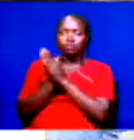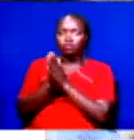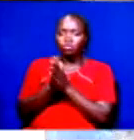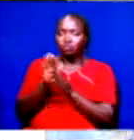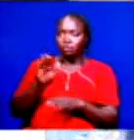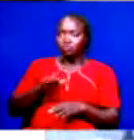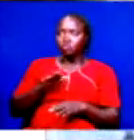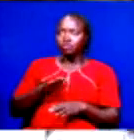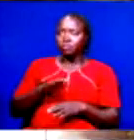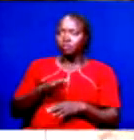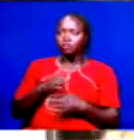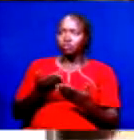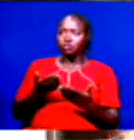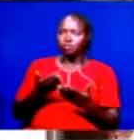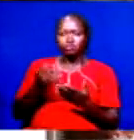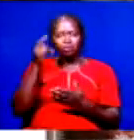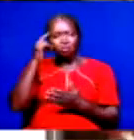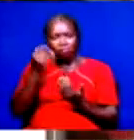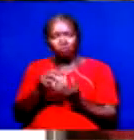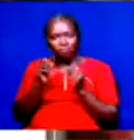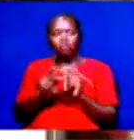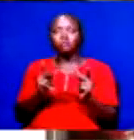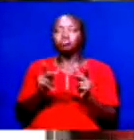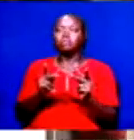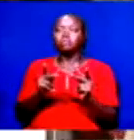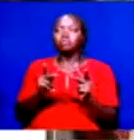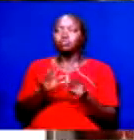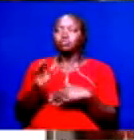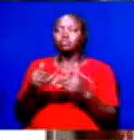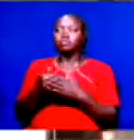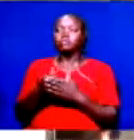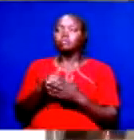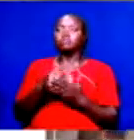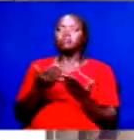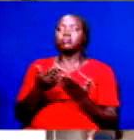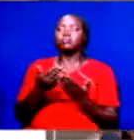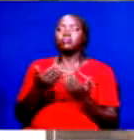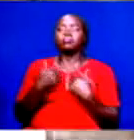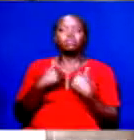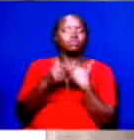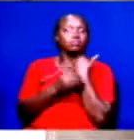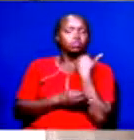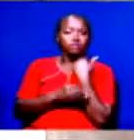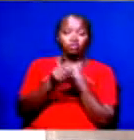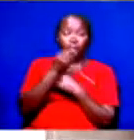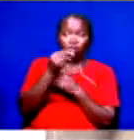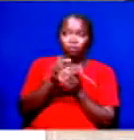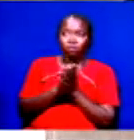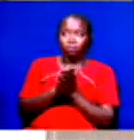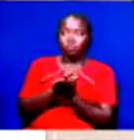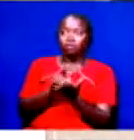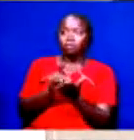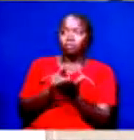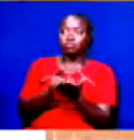who thought her children were okay. She took them, and all of them were diagnosed with malnutrition. Dr. Stephen Jackson, the UN